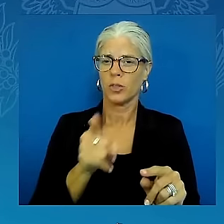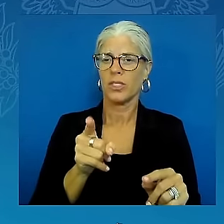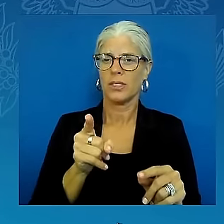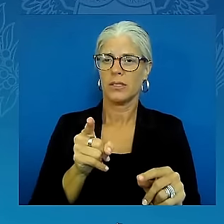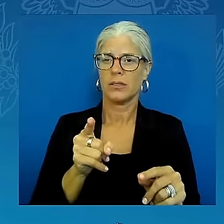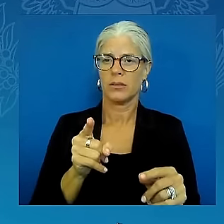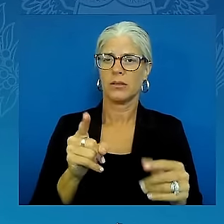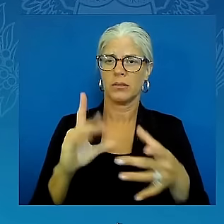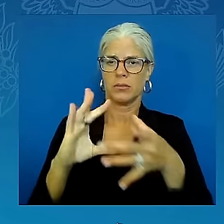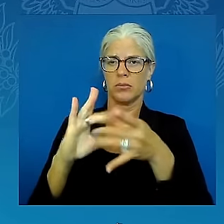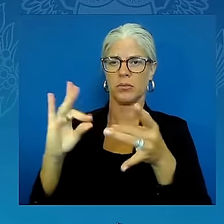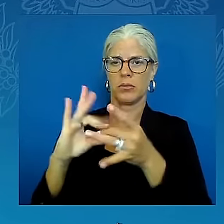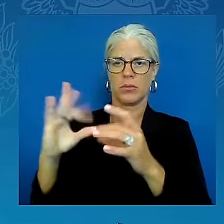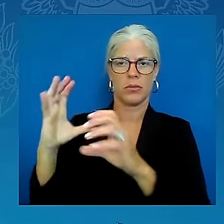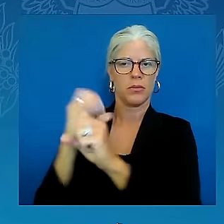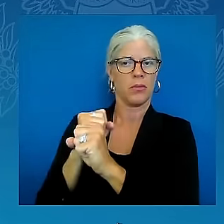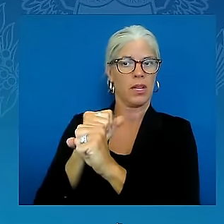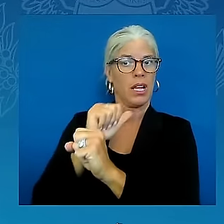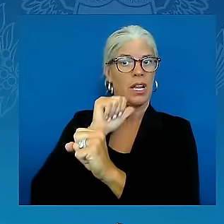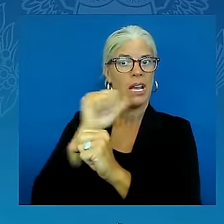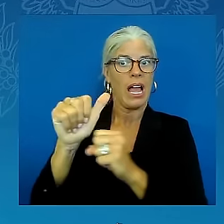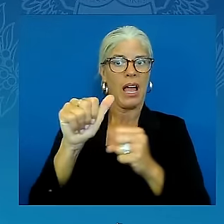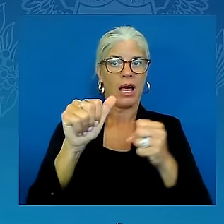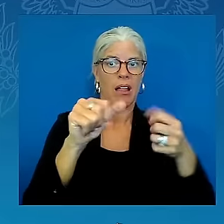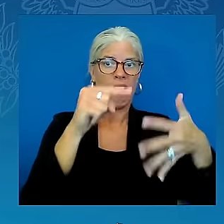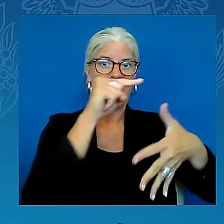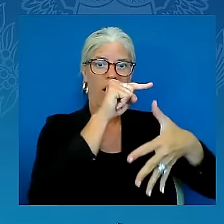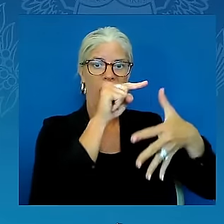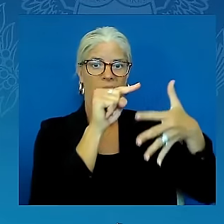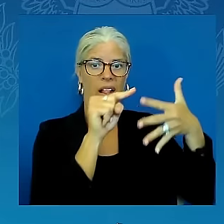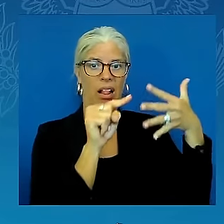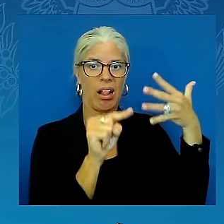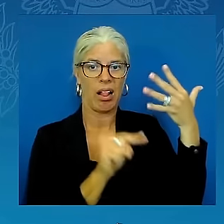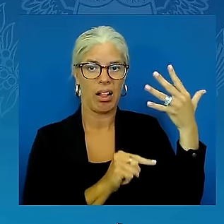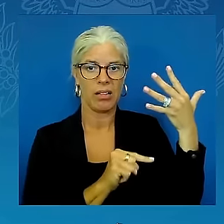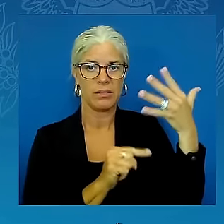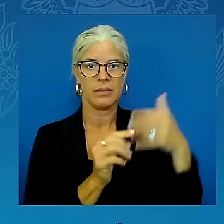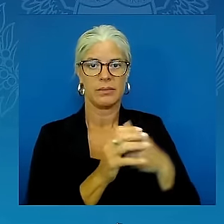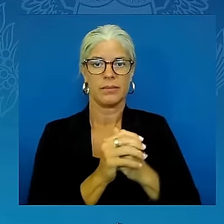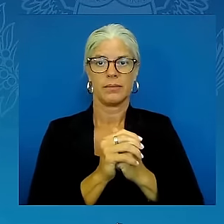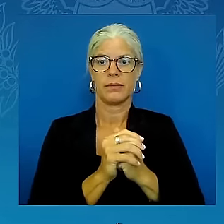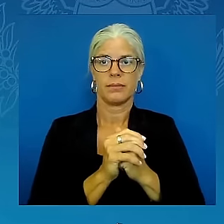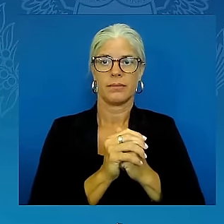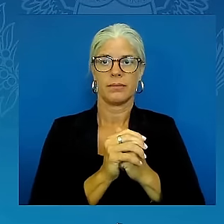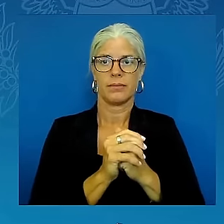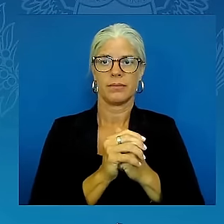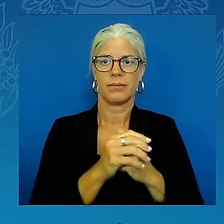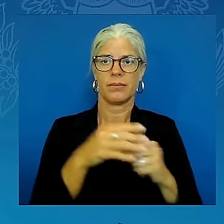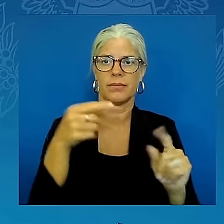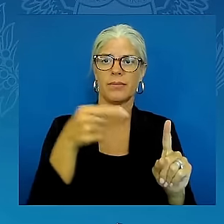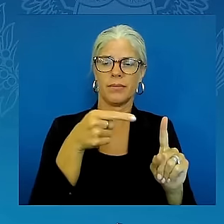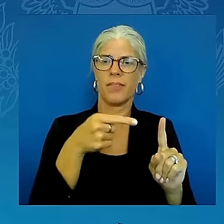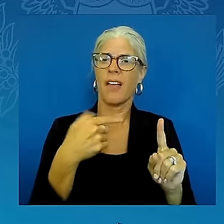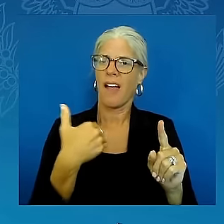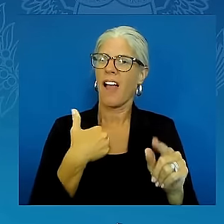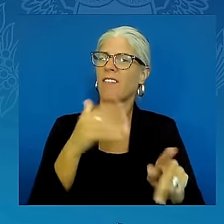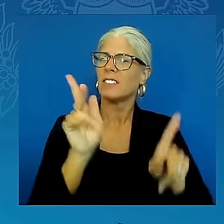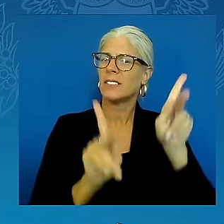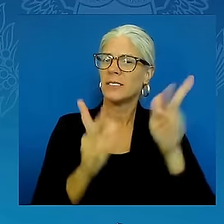are certain folk you don't have to multiply words regarding. I am